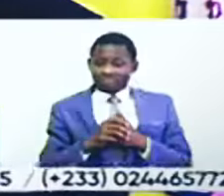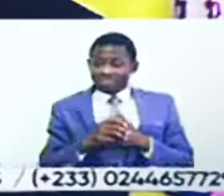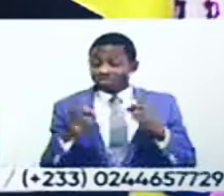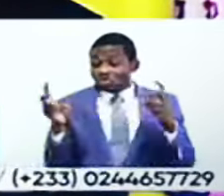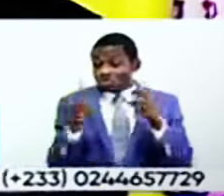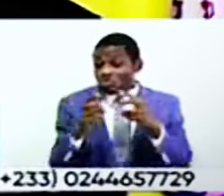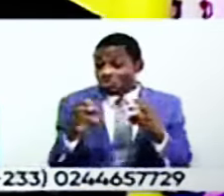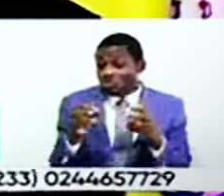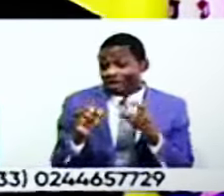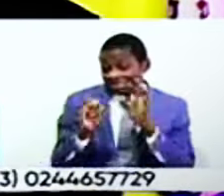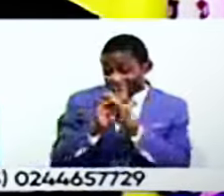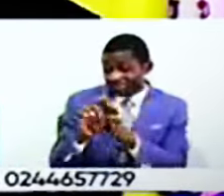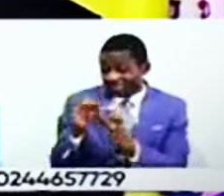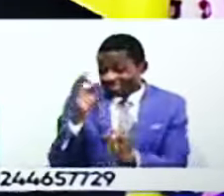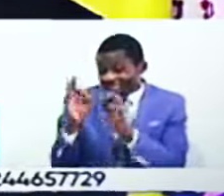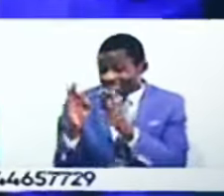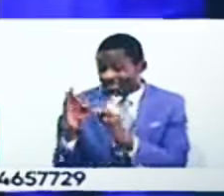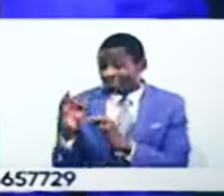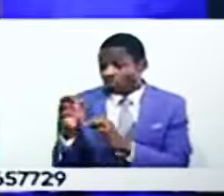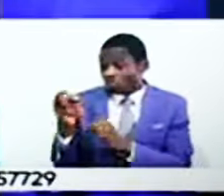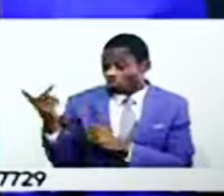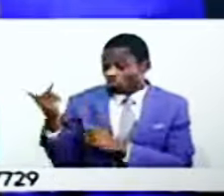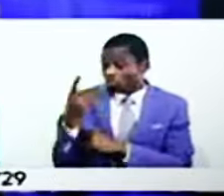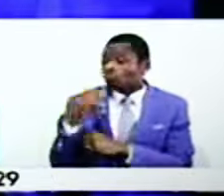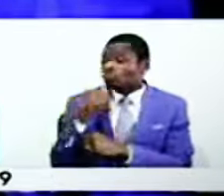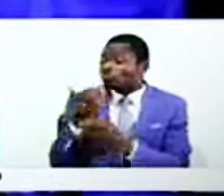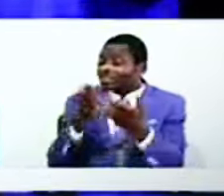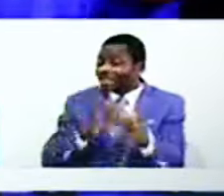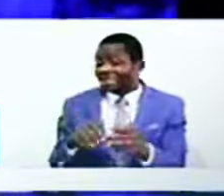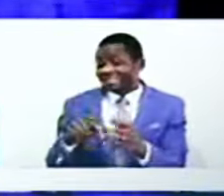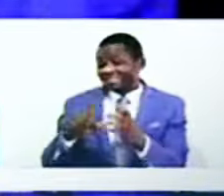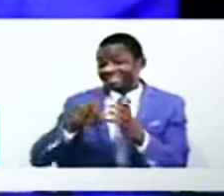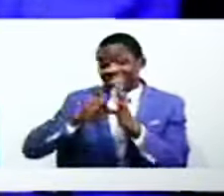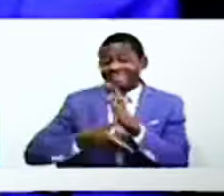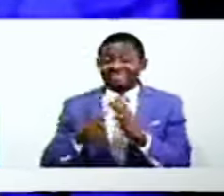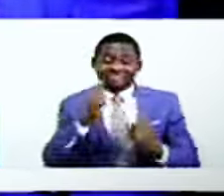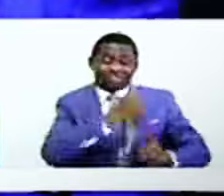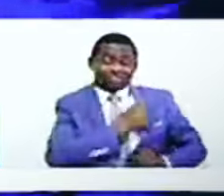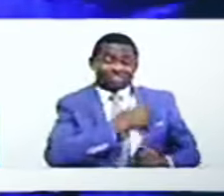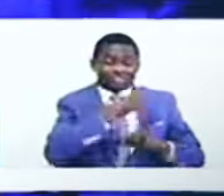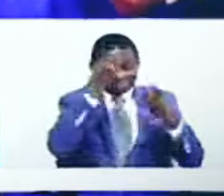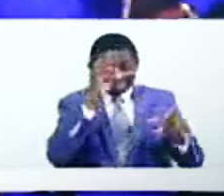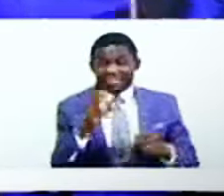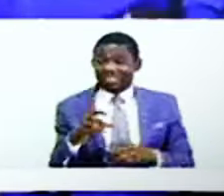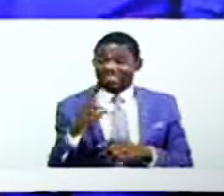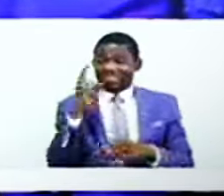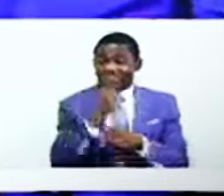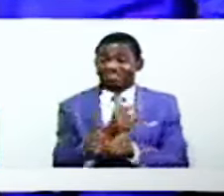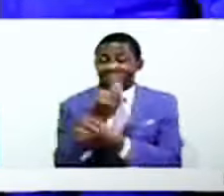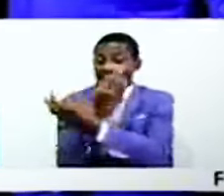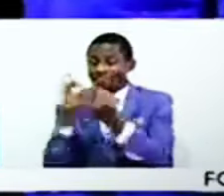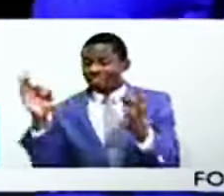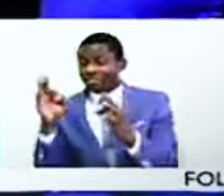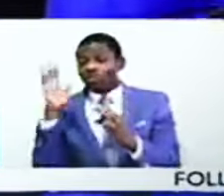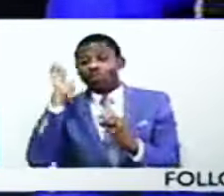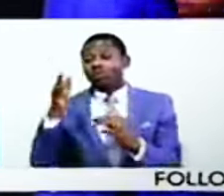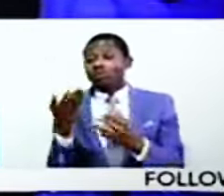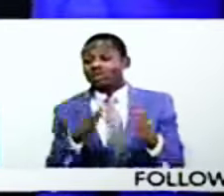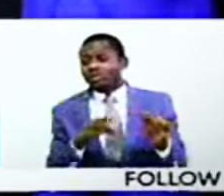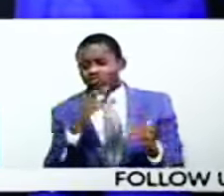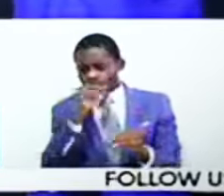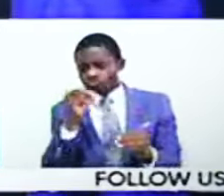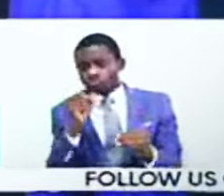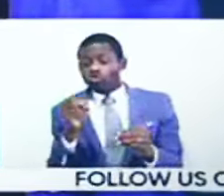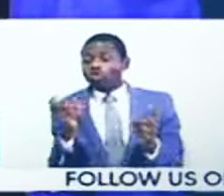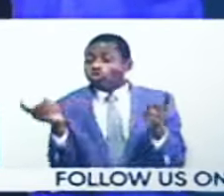It would give this a basis. So as far for no coin, no one won free the answer, and our one be fear and can be. So when you are crucified with Christ, it is